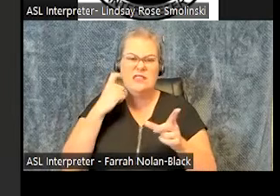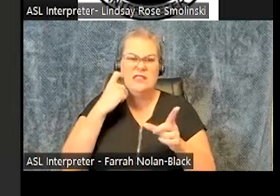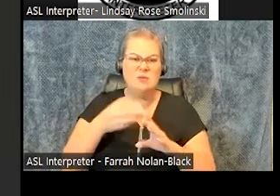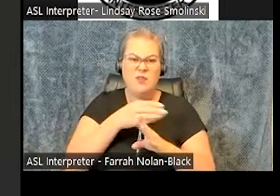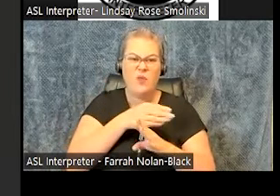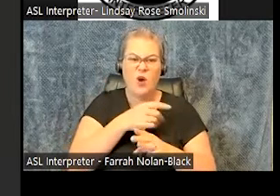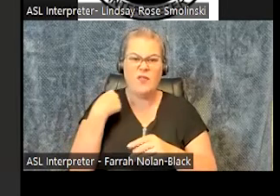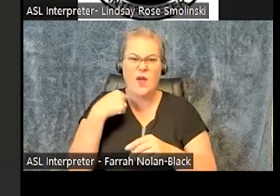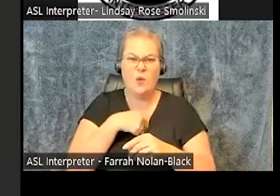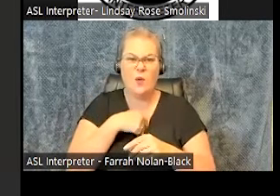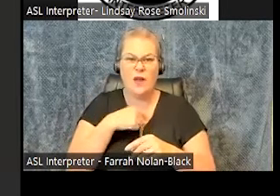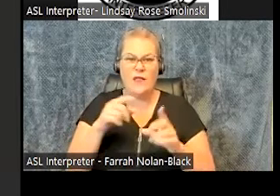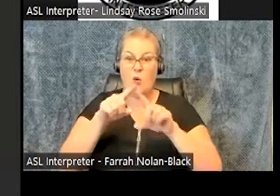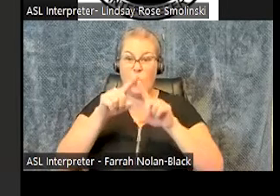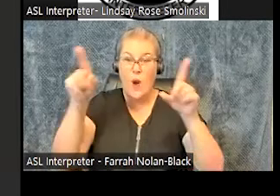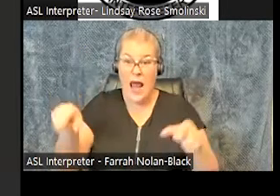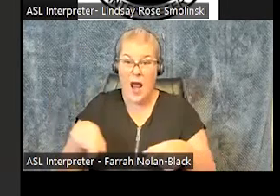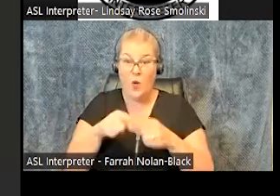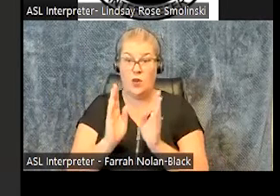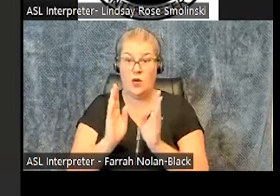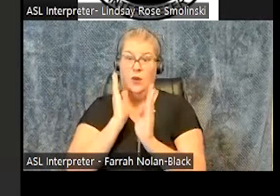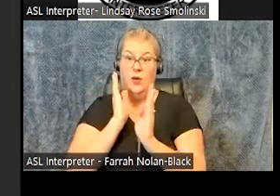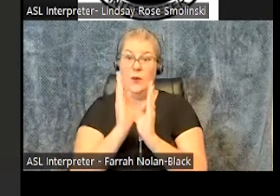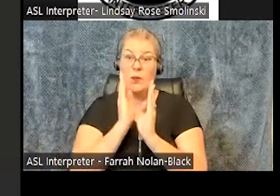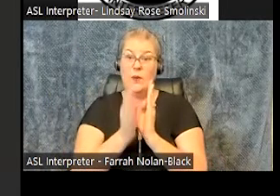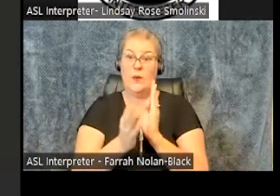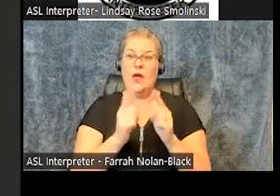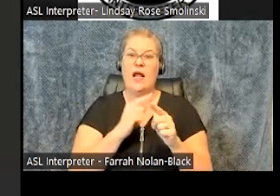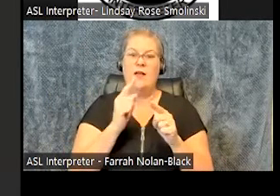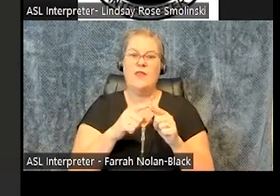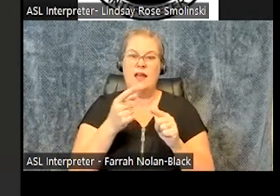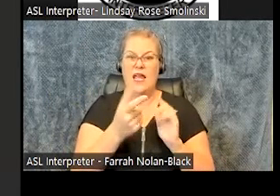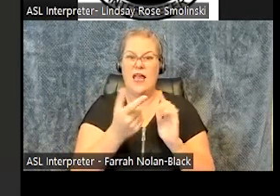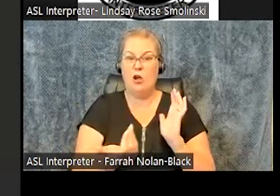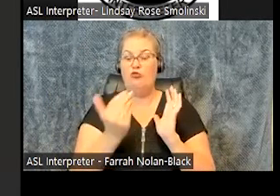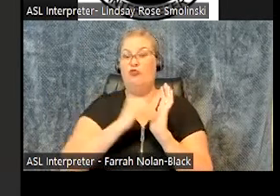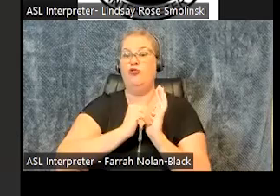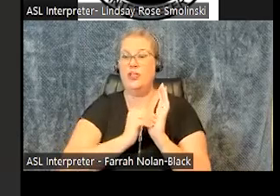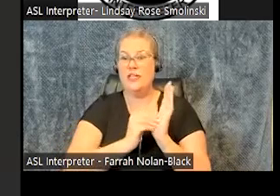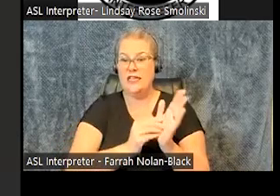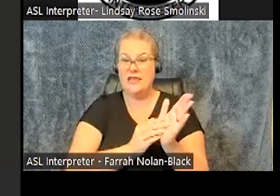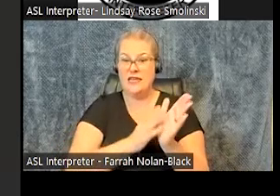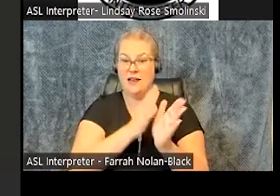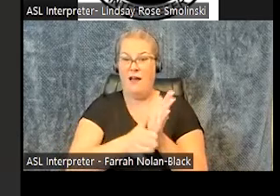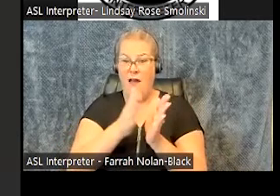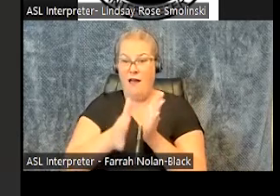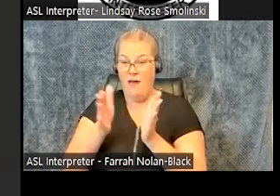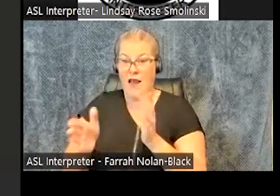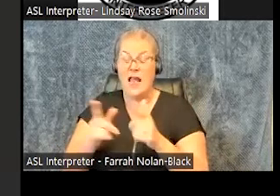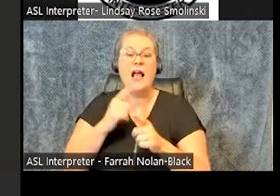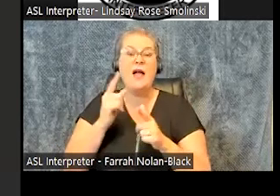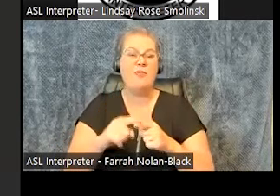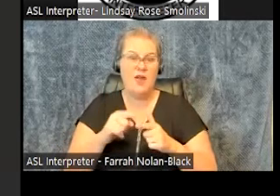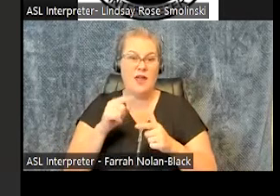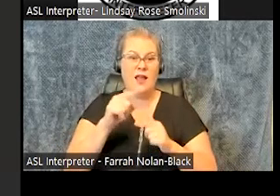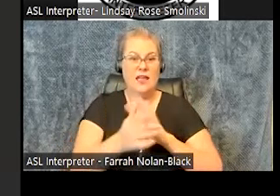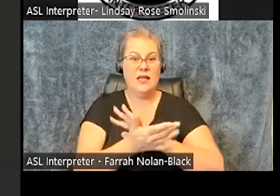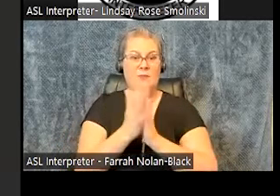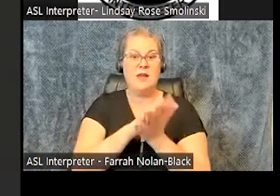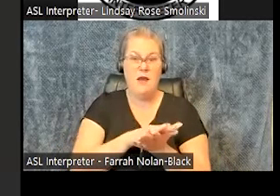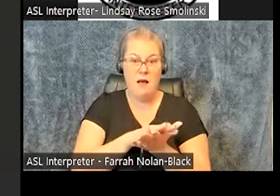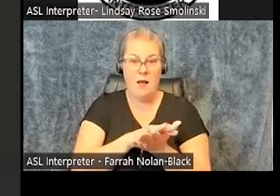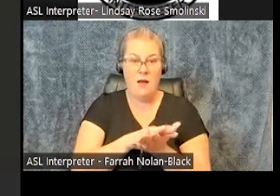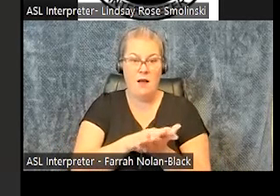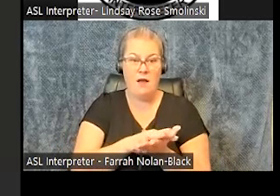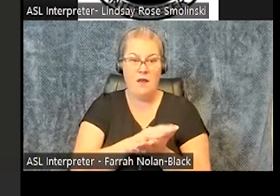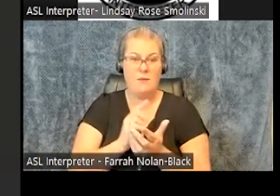are rounded, and then those get resawed and then basically turned into live